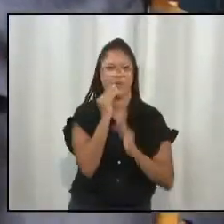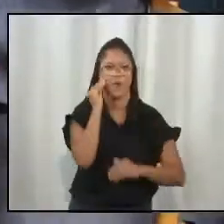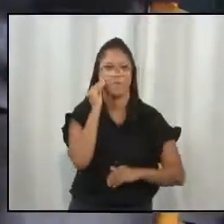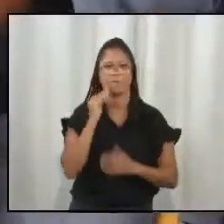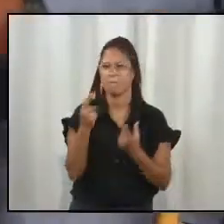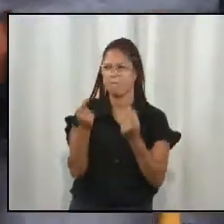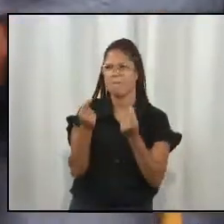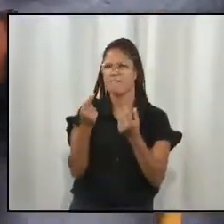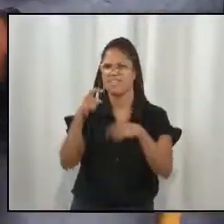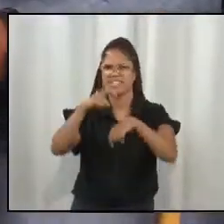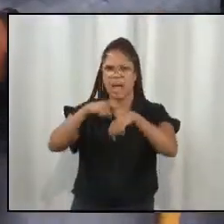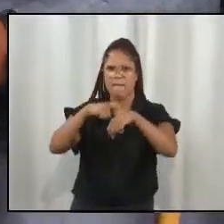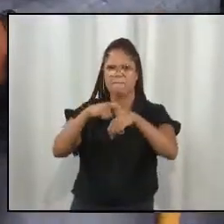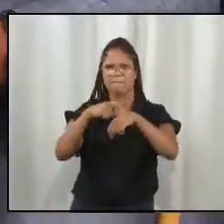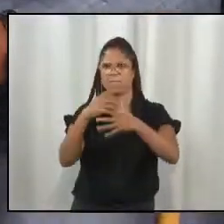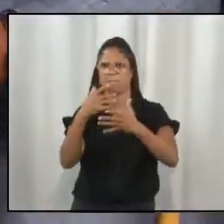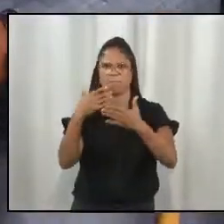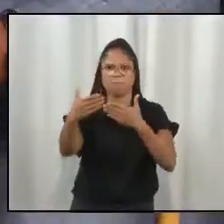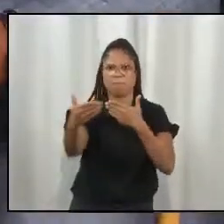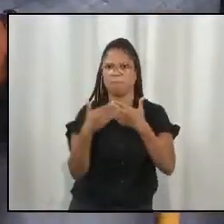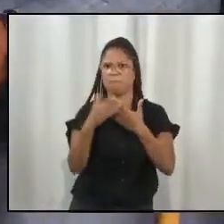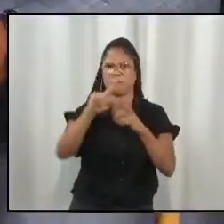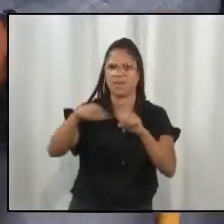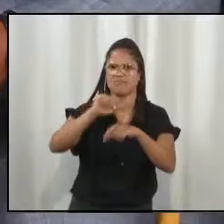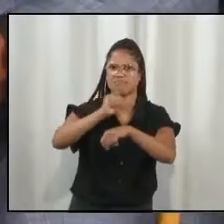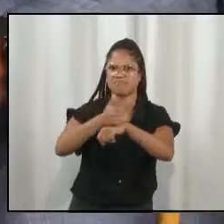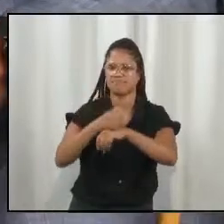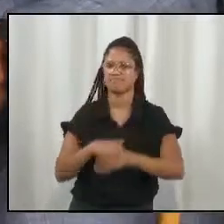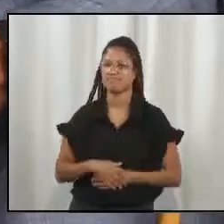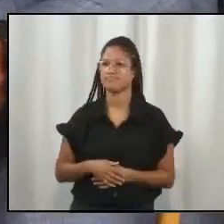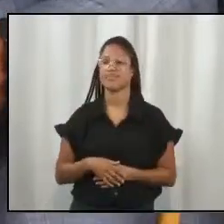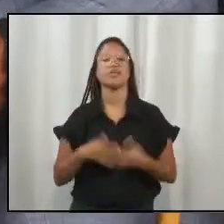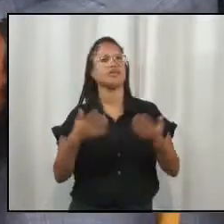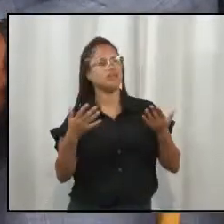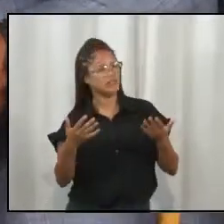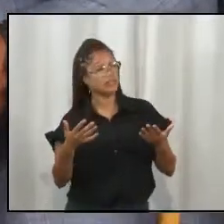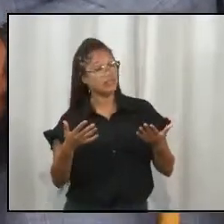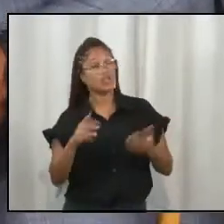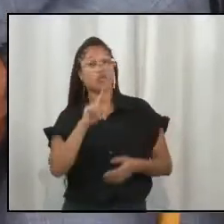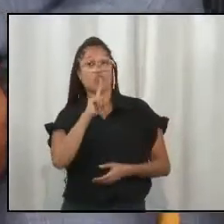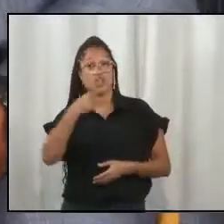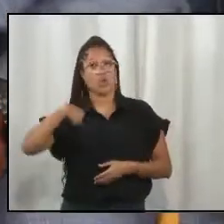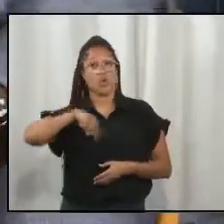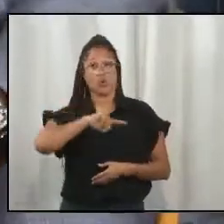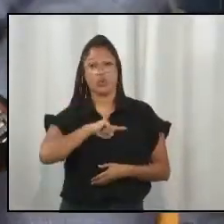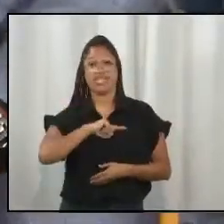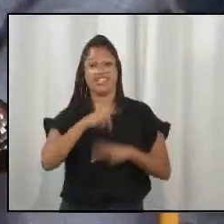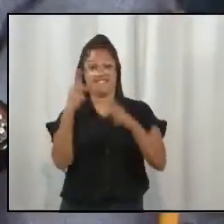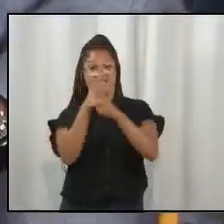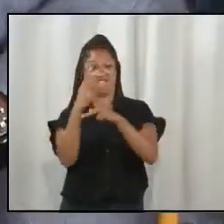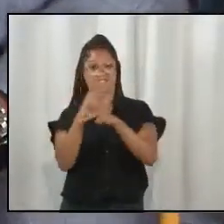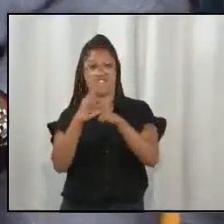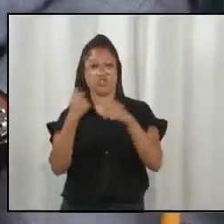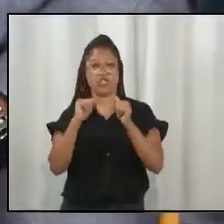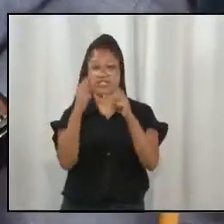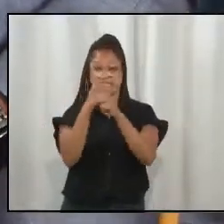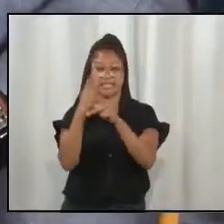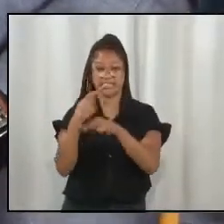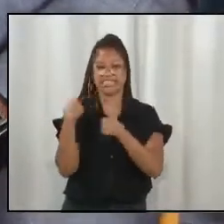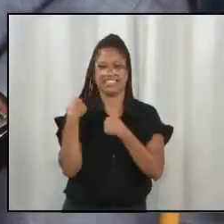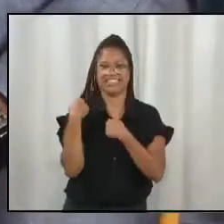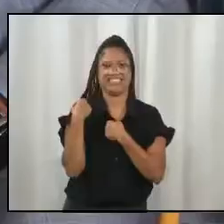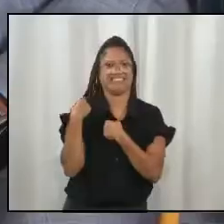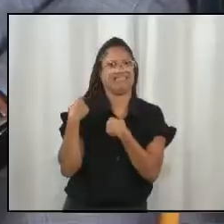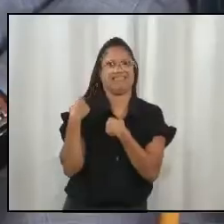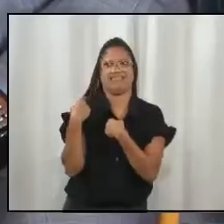these tiny home communities, shelter communities, really predates the emergency. So as you know, the city has been committed to working